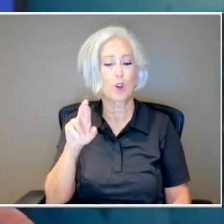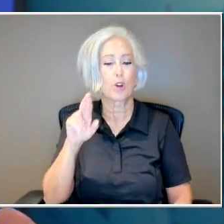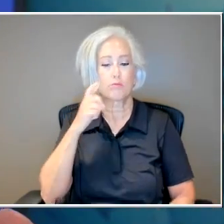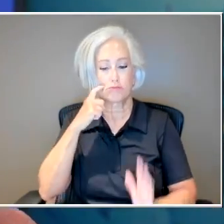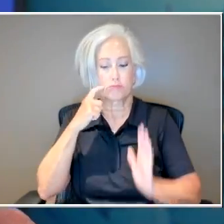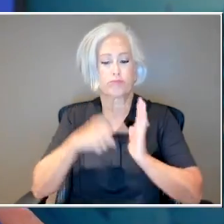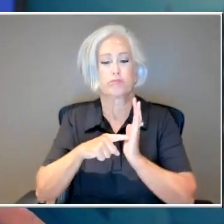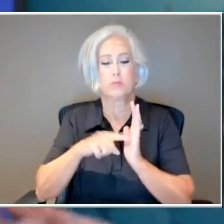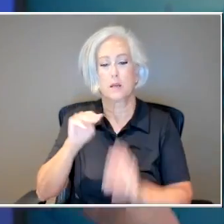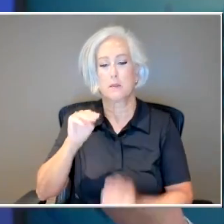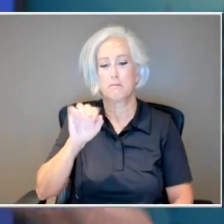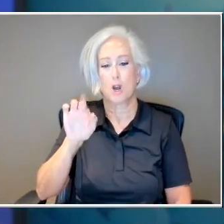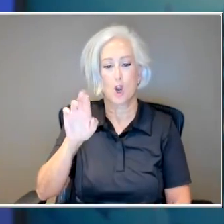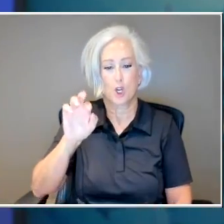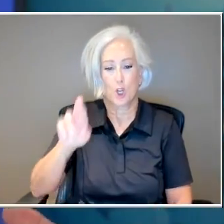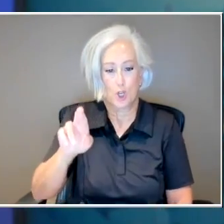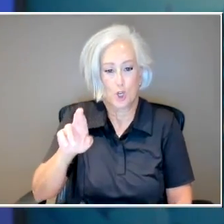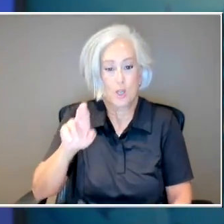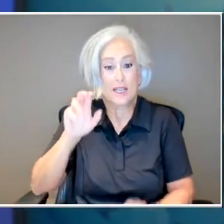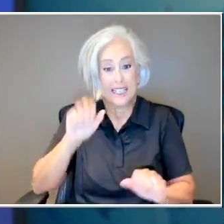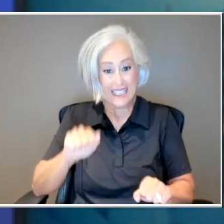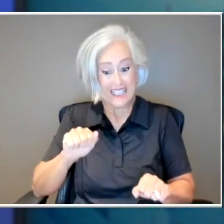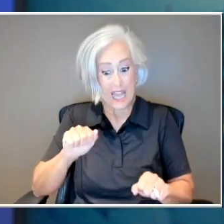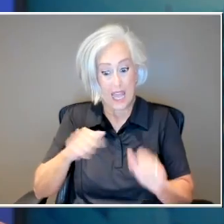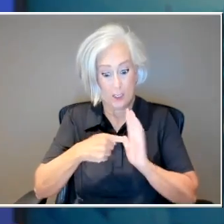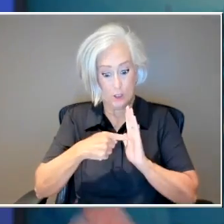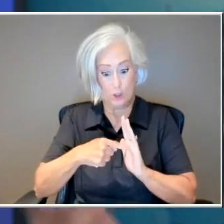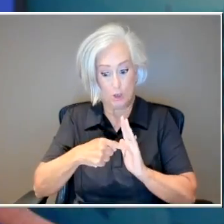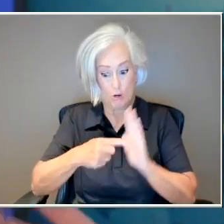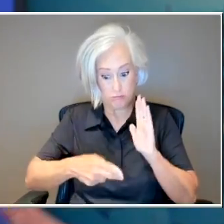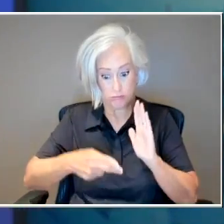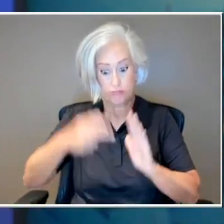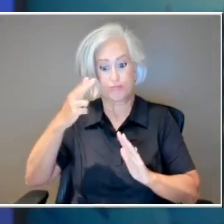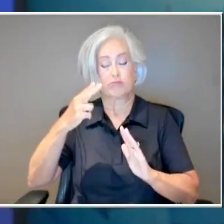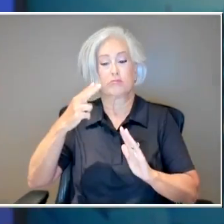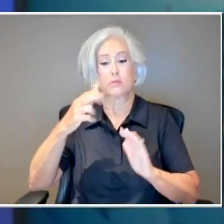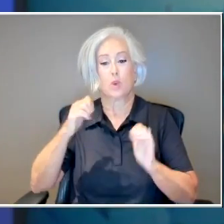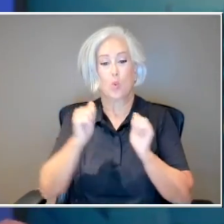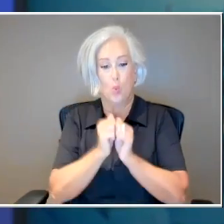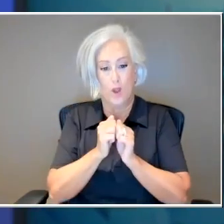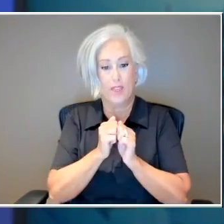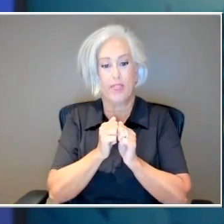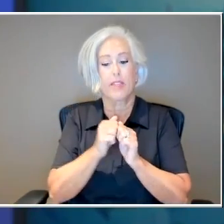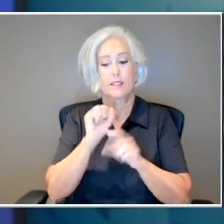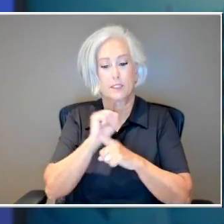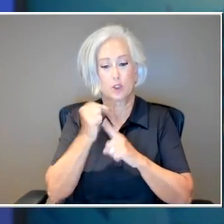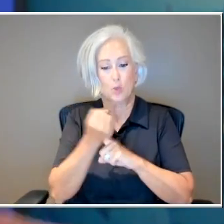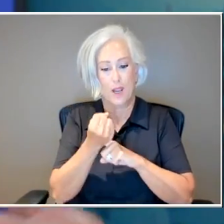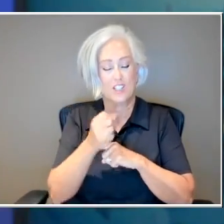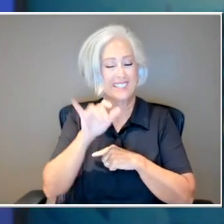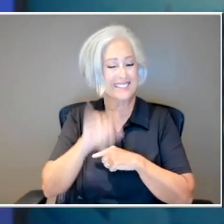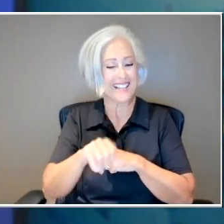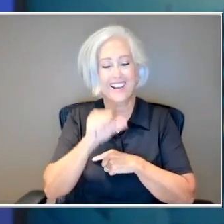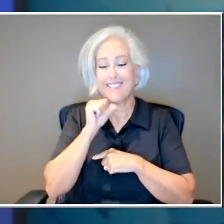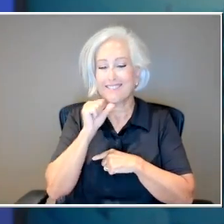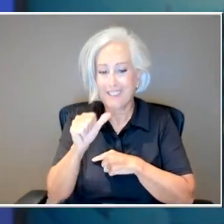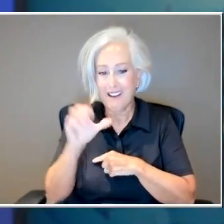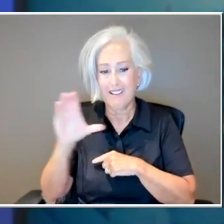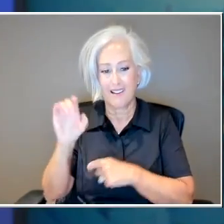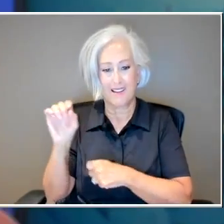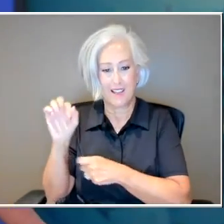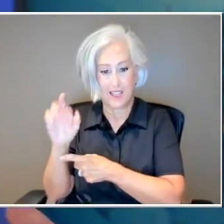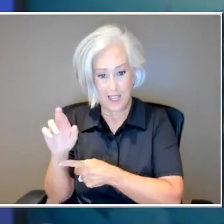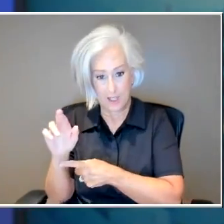benign conditions. And so we have to be careful about how we use it, but we do know that it can be elevated significantly in